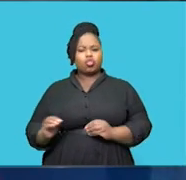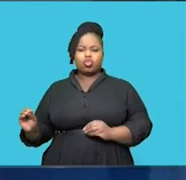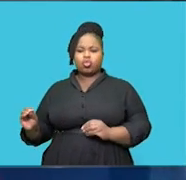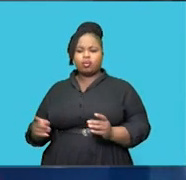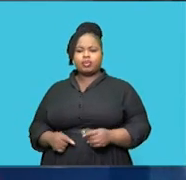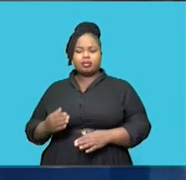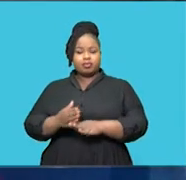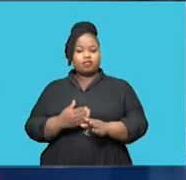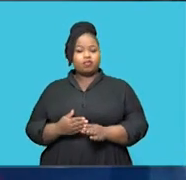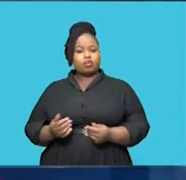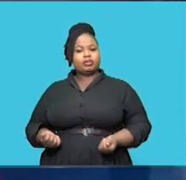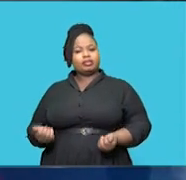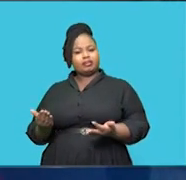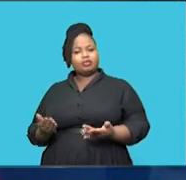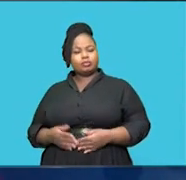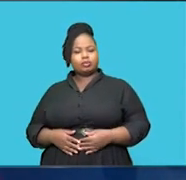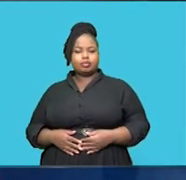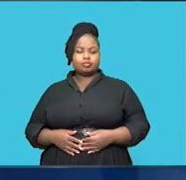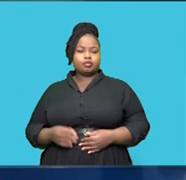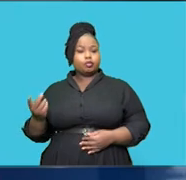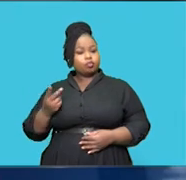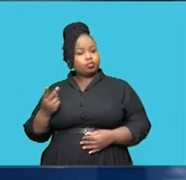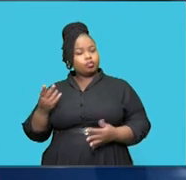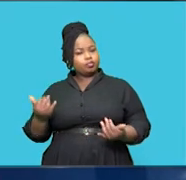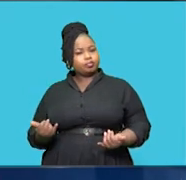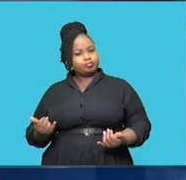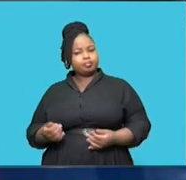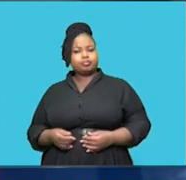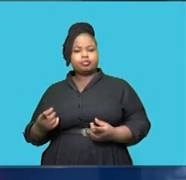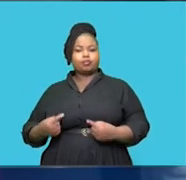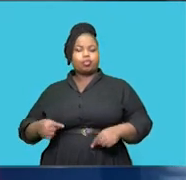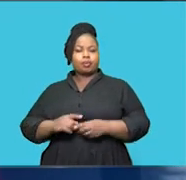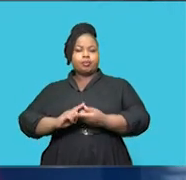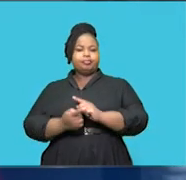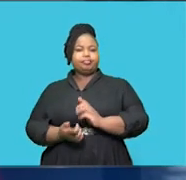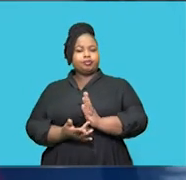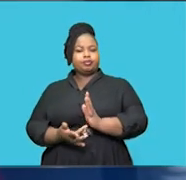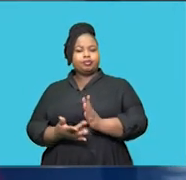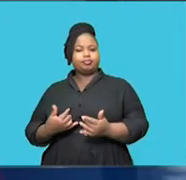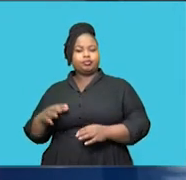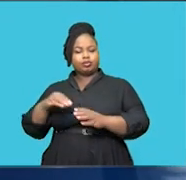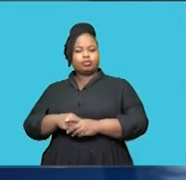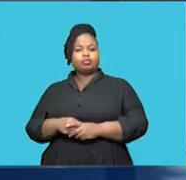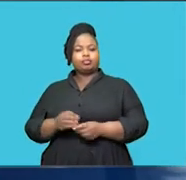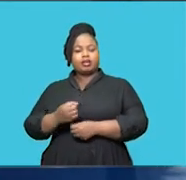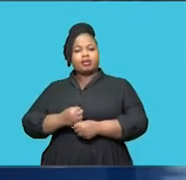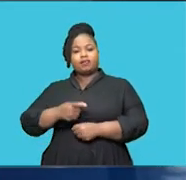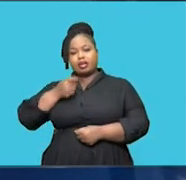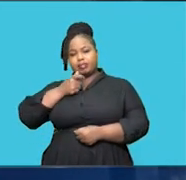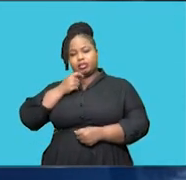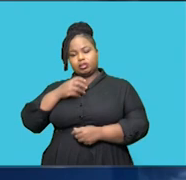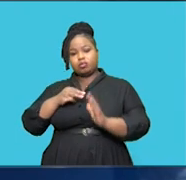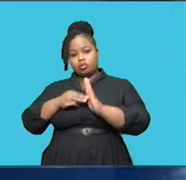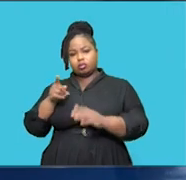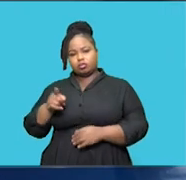one to be seen, so it extends the time. And also, we are going digital. It's also going to include our pharmacy module,